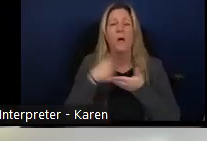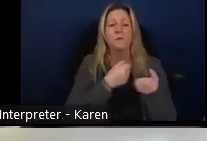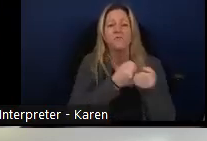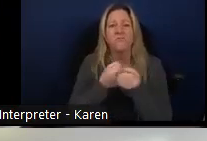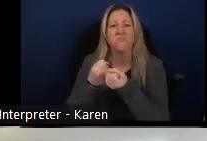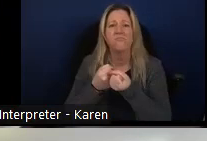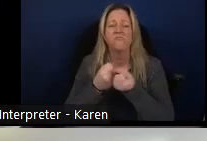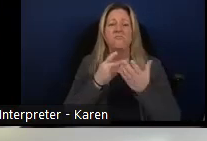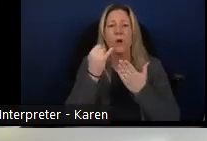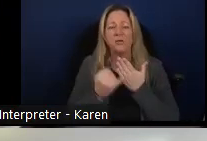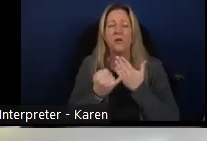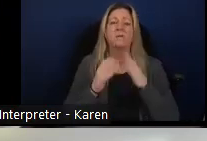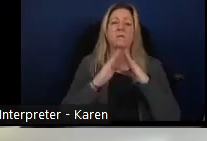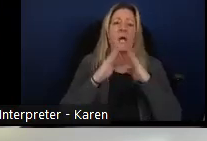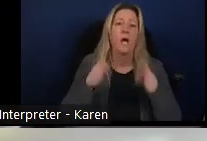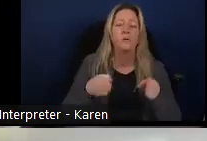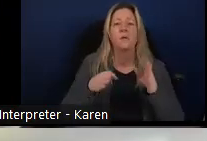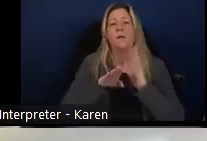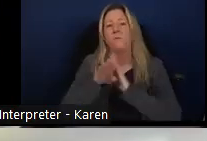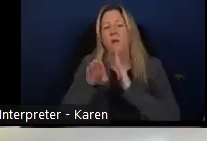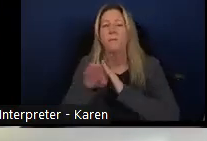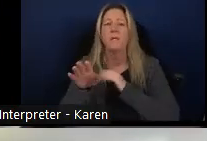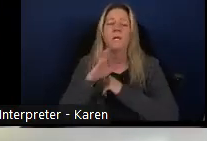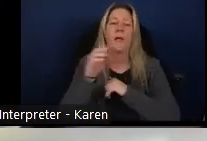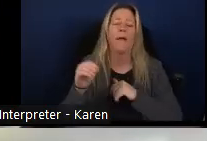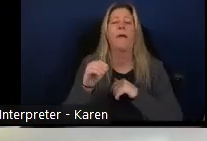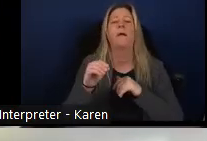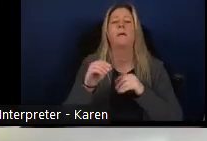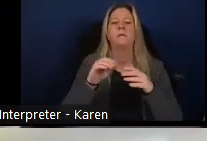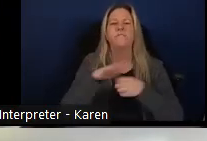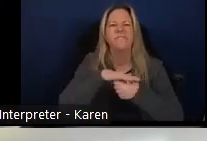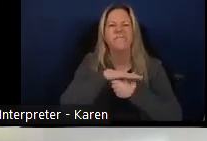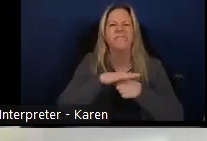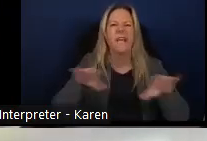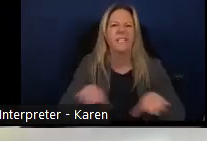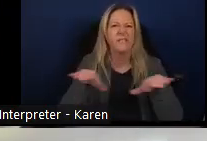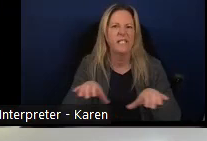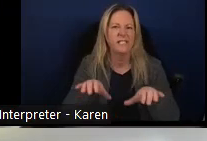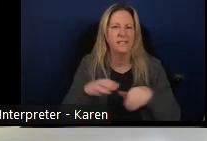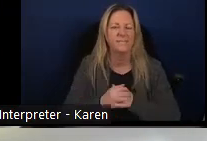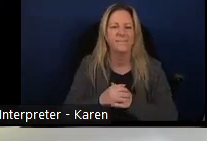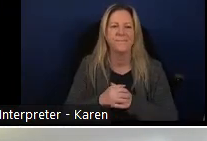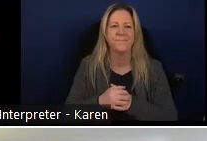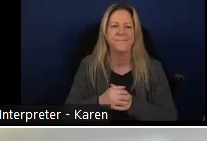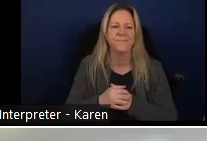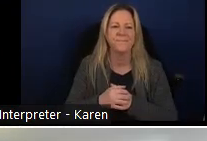on housing, economic development, and neighborhood activities. Next slide, please.